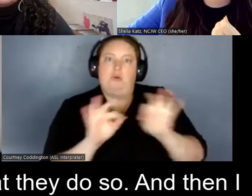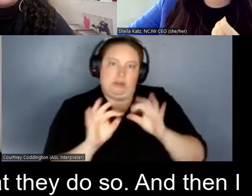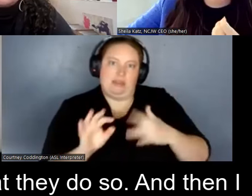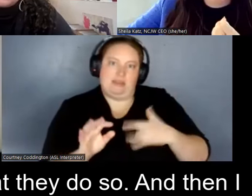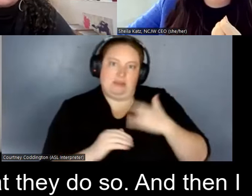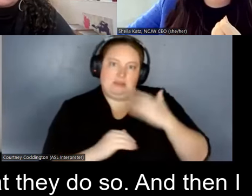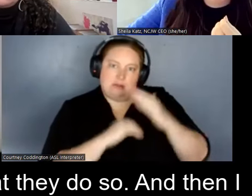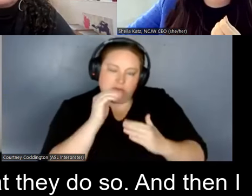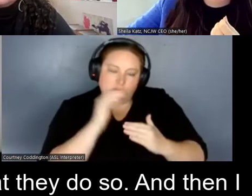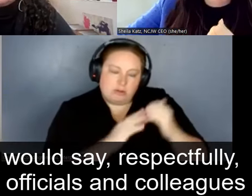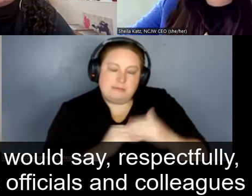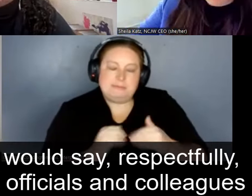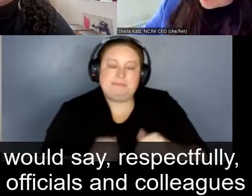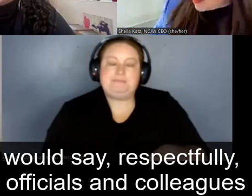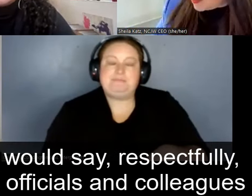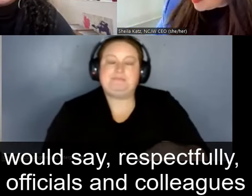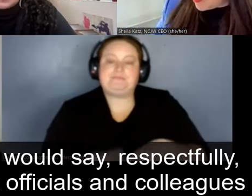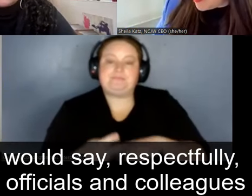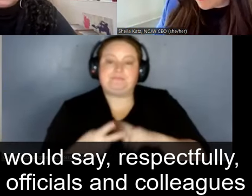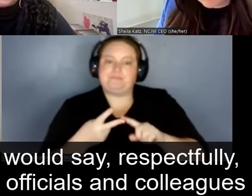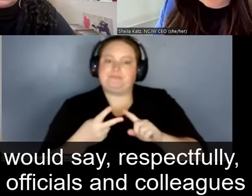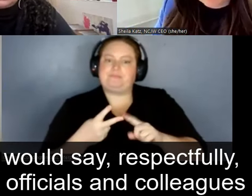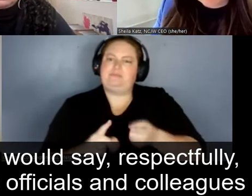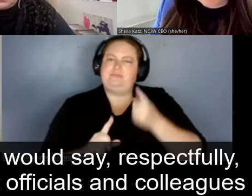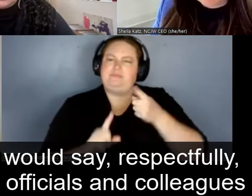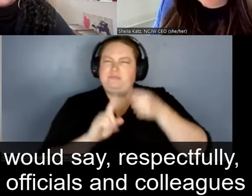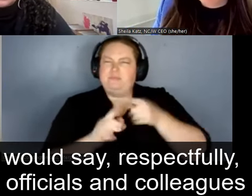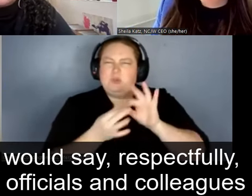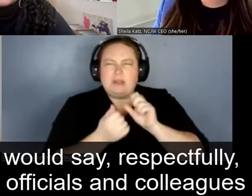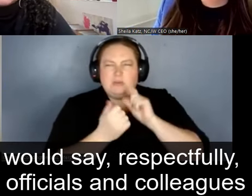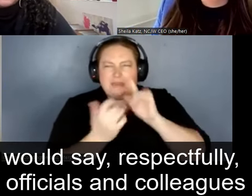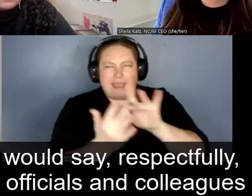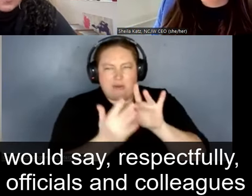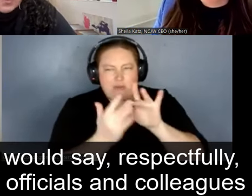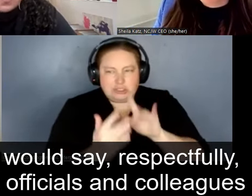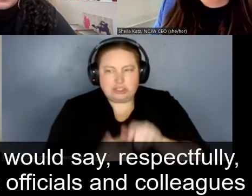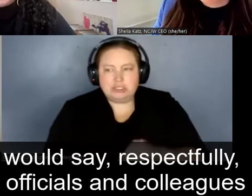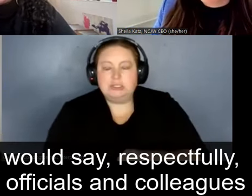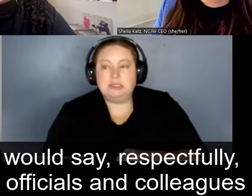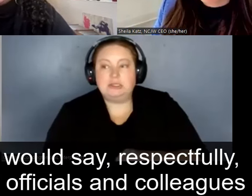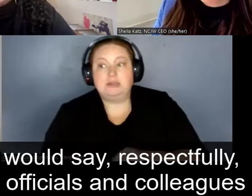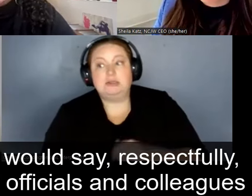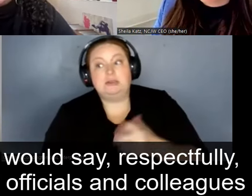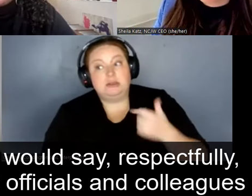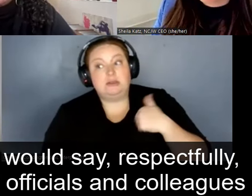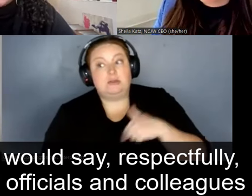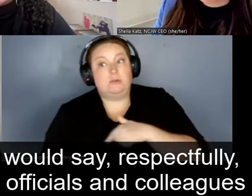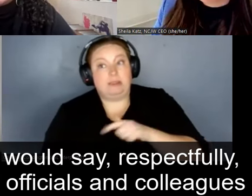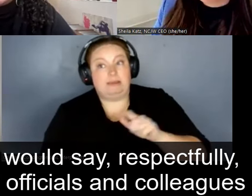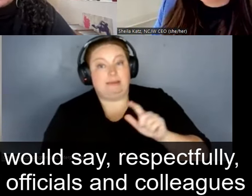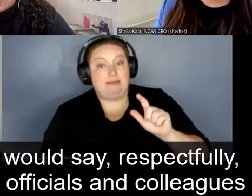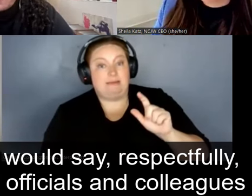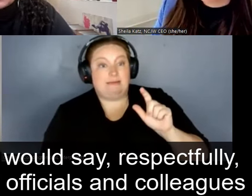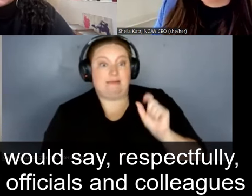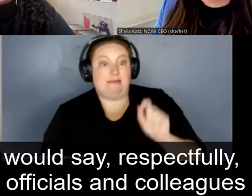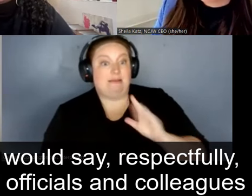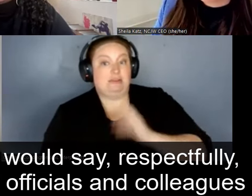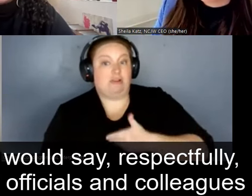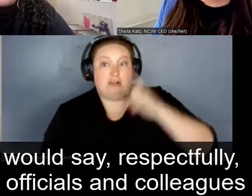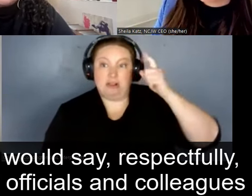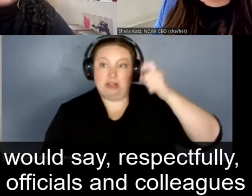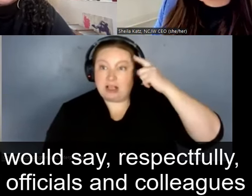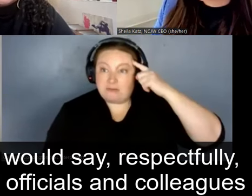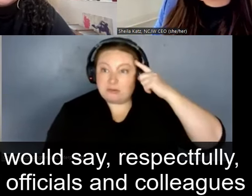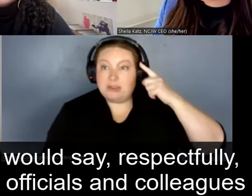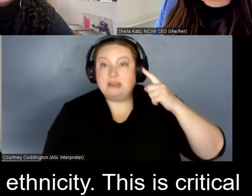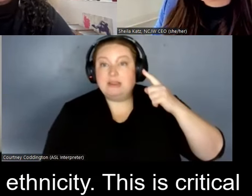want to mention one point in terms of the outreach. I would say respectfully, we ask our government officials